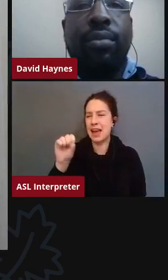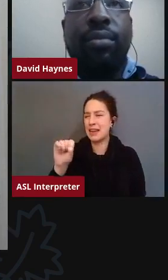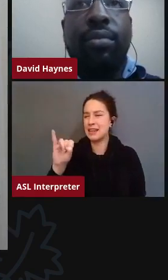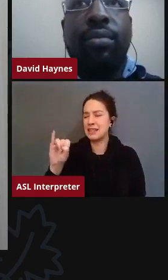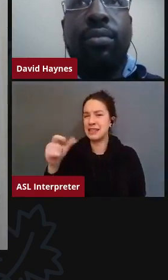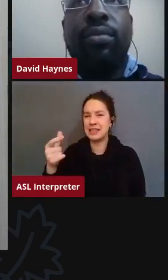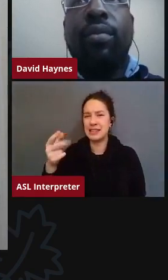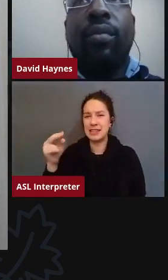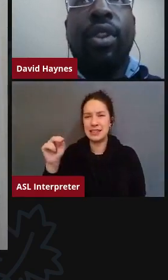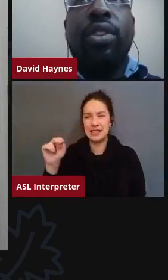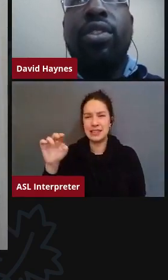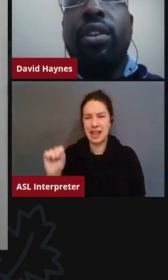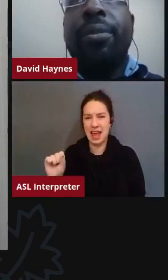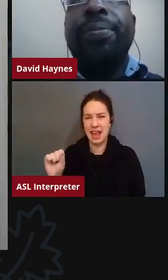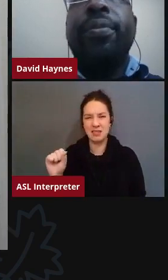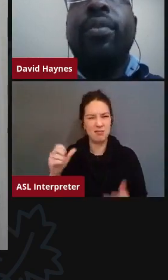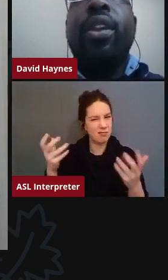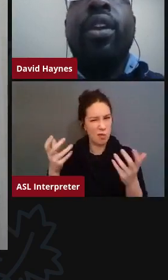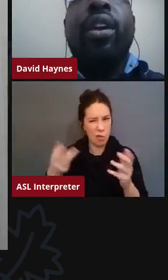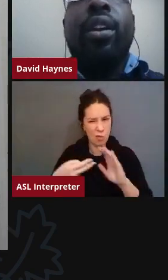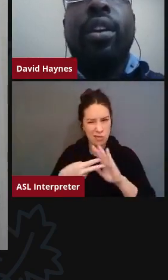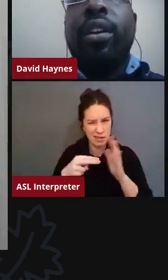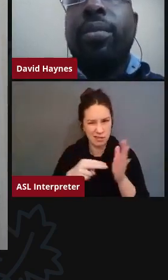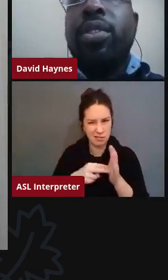really is? Sure.